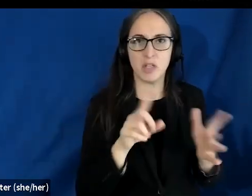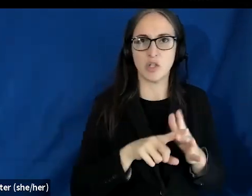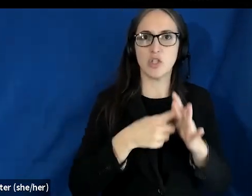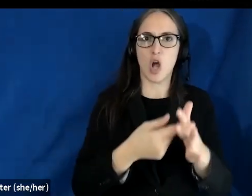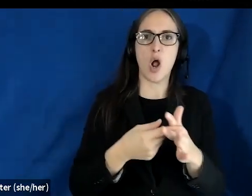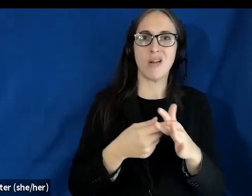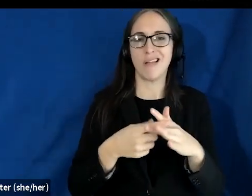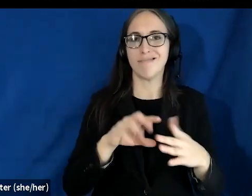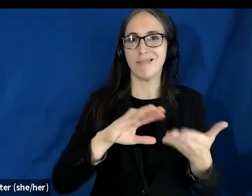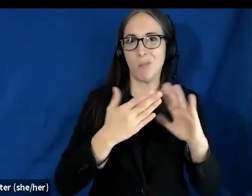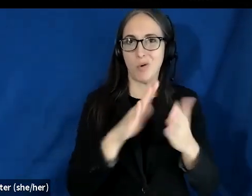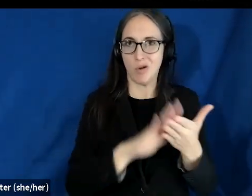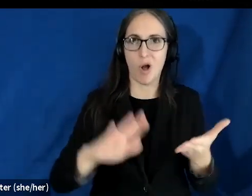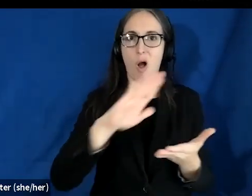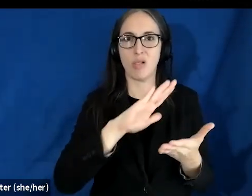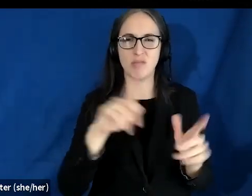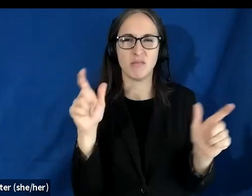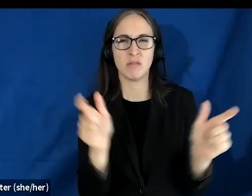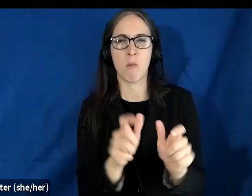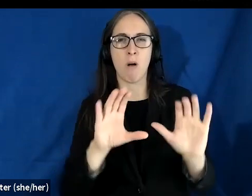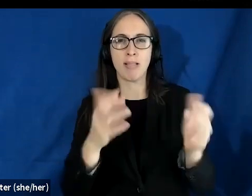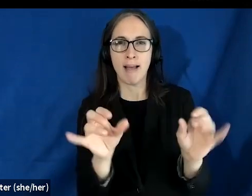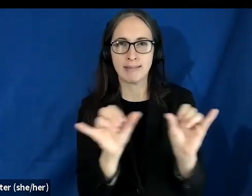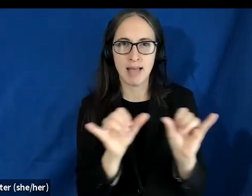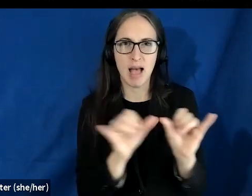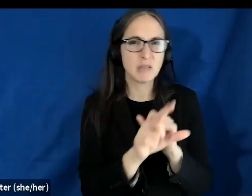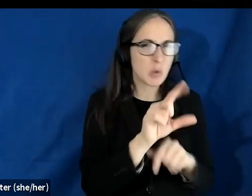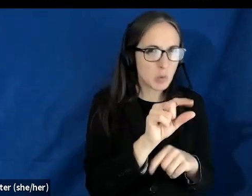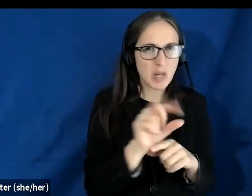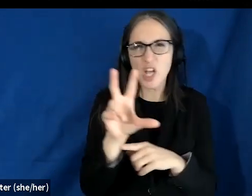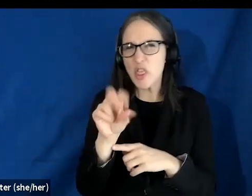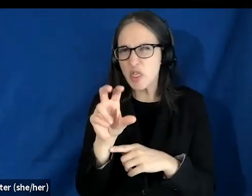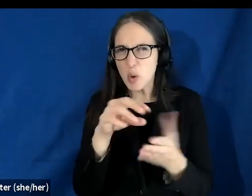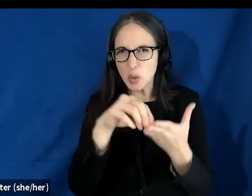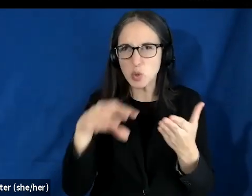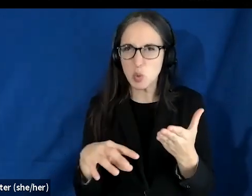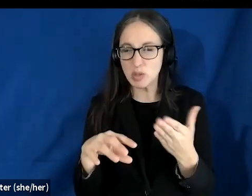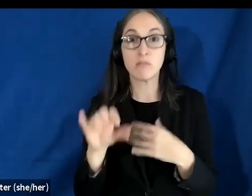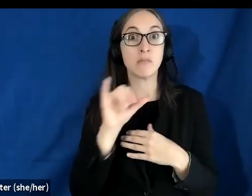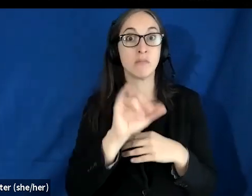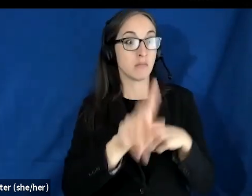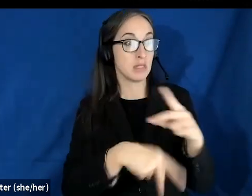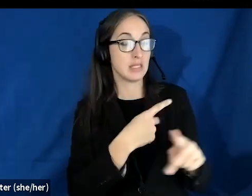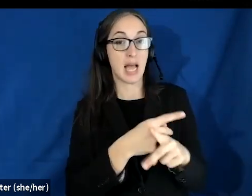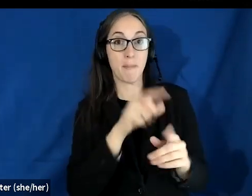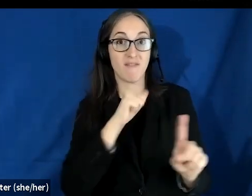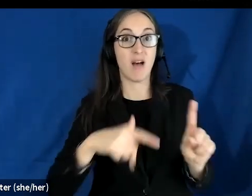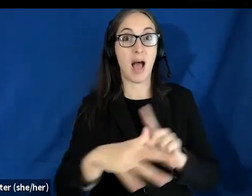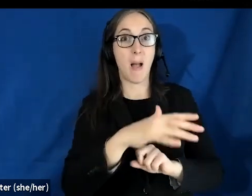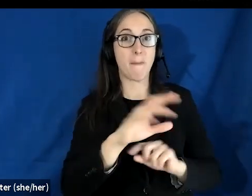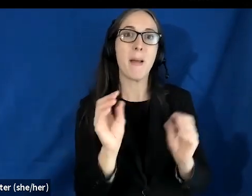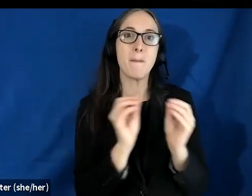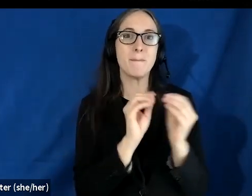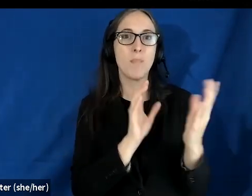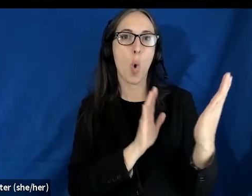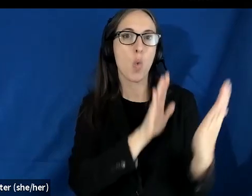30 students or 20 or even less. And so because it was that kind of environment, I had FaceTime with instructors. I picked